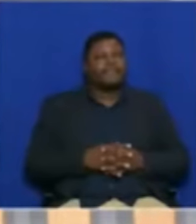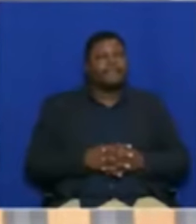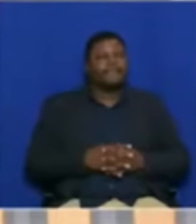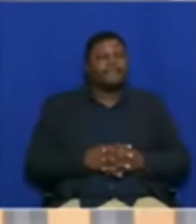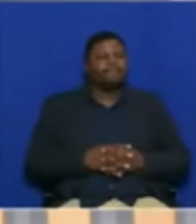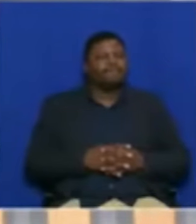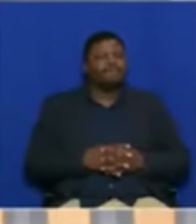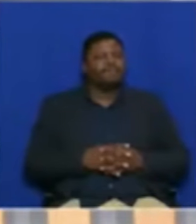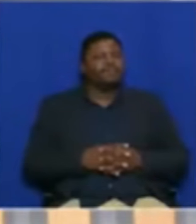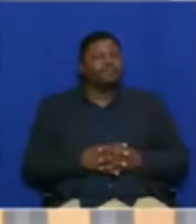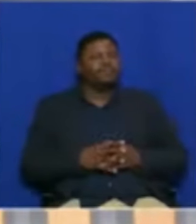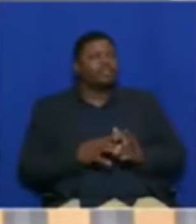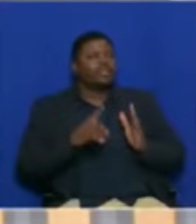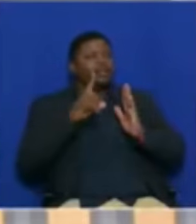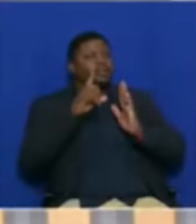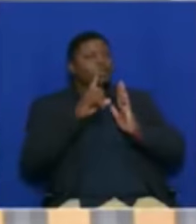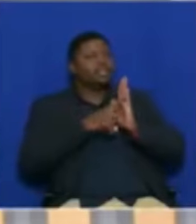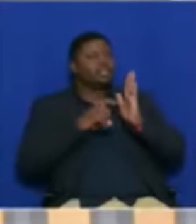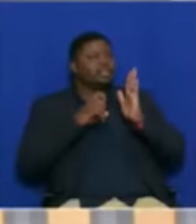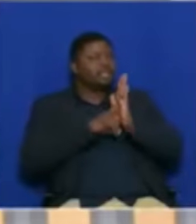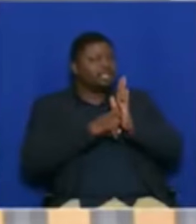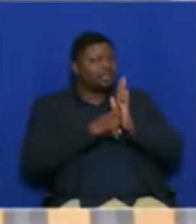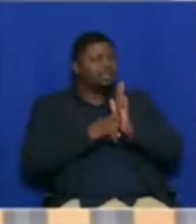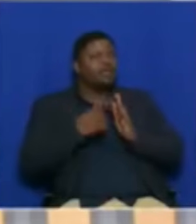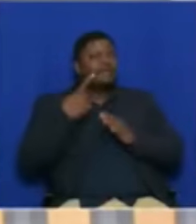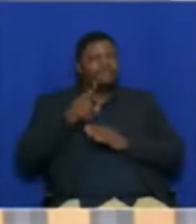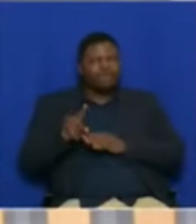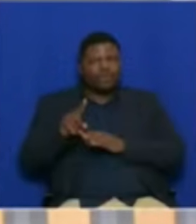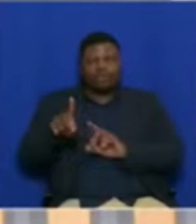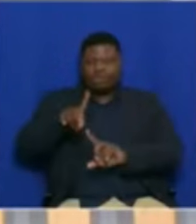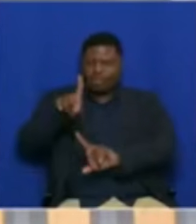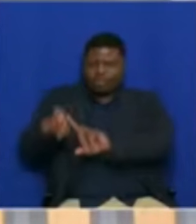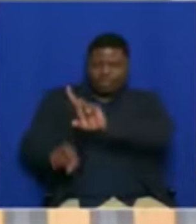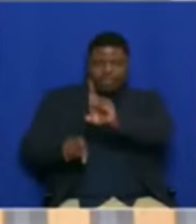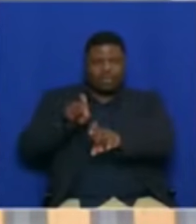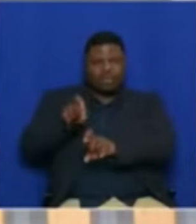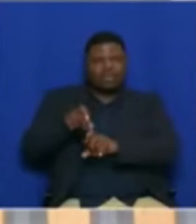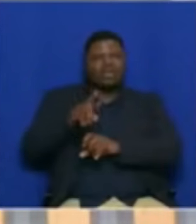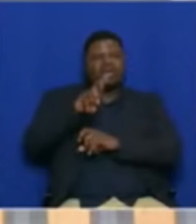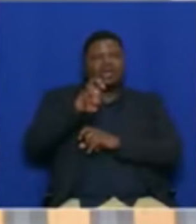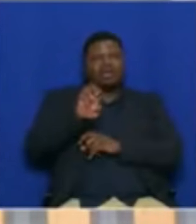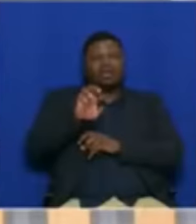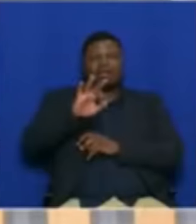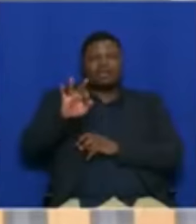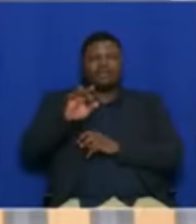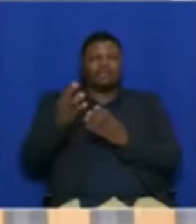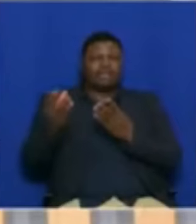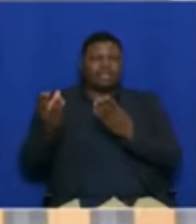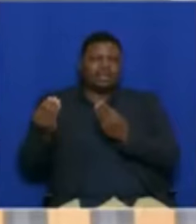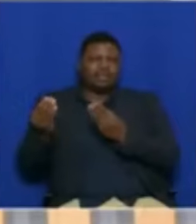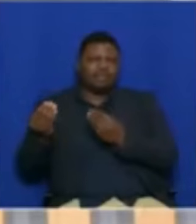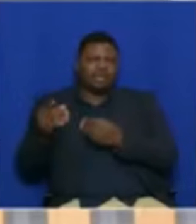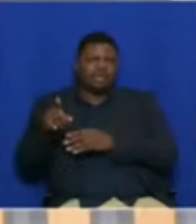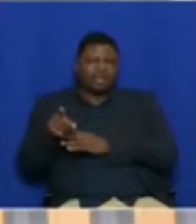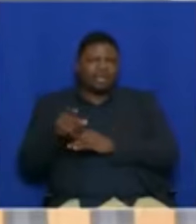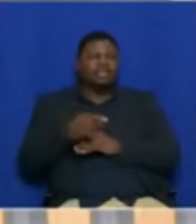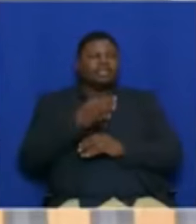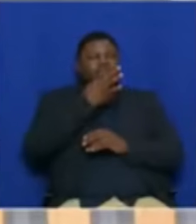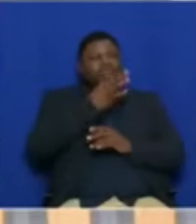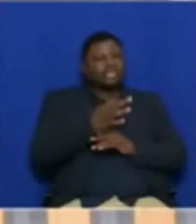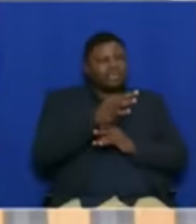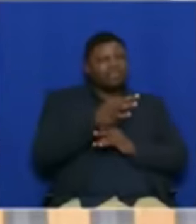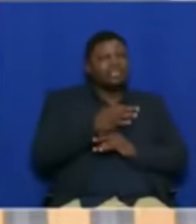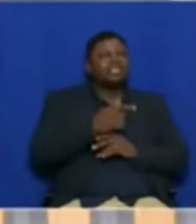this inquiry file, this reference number, yes, which says December 2024, does